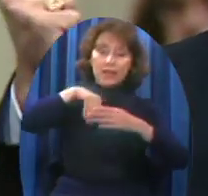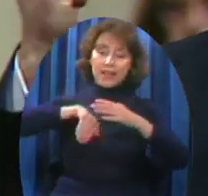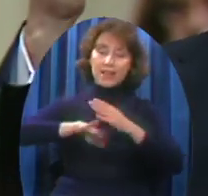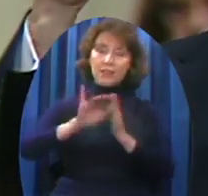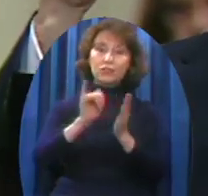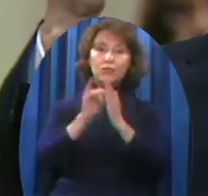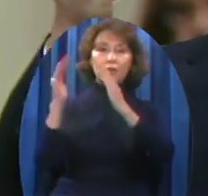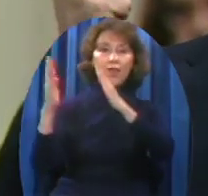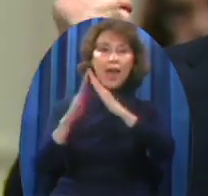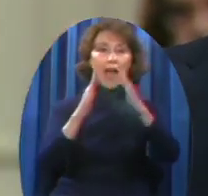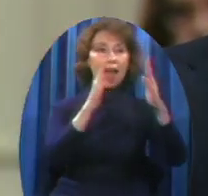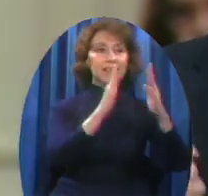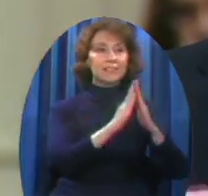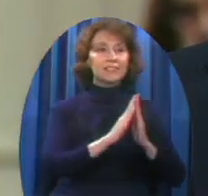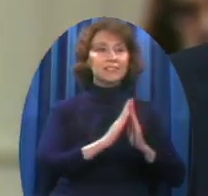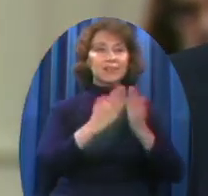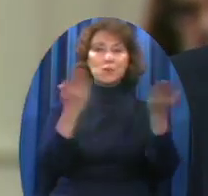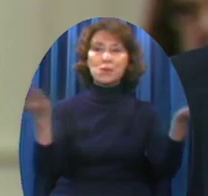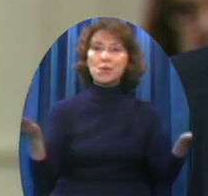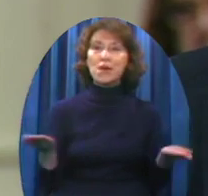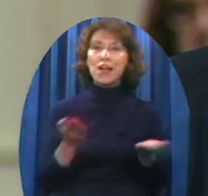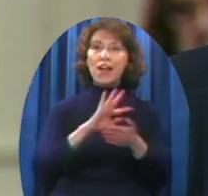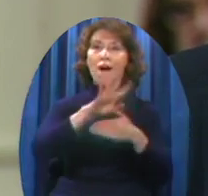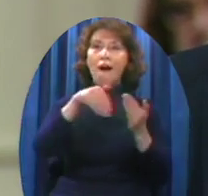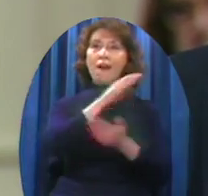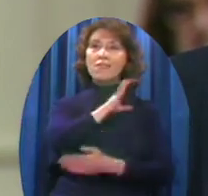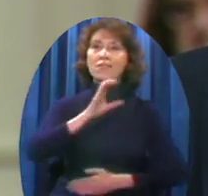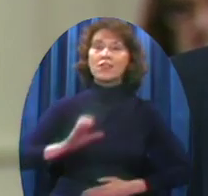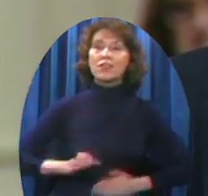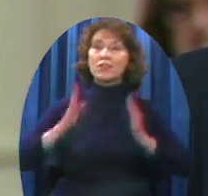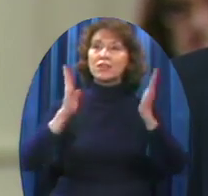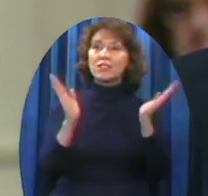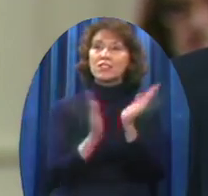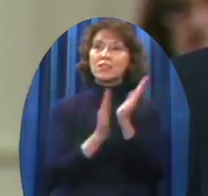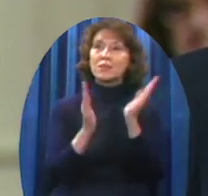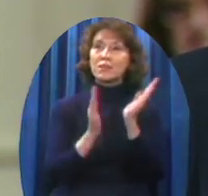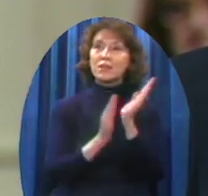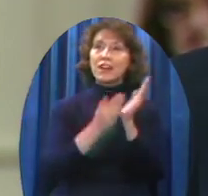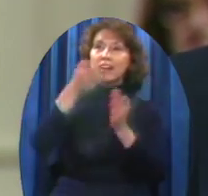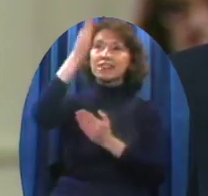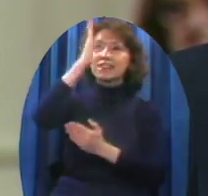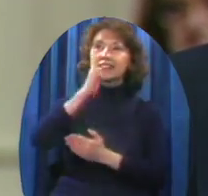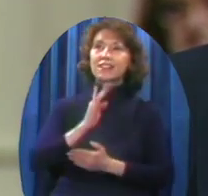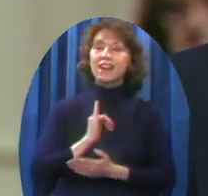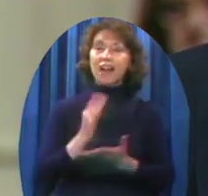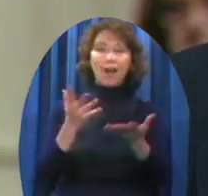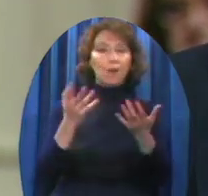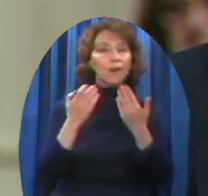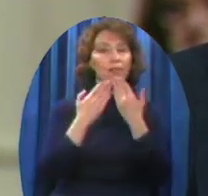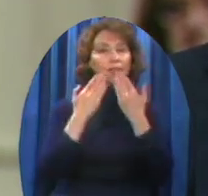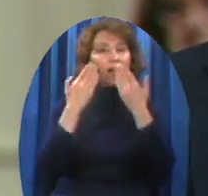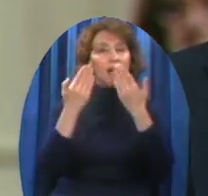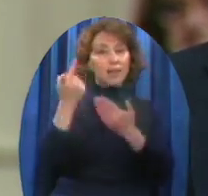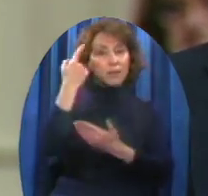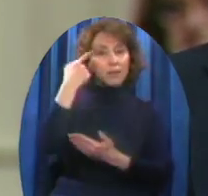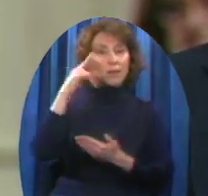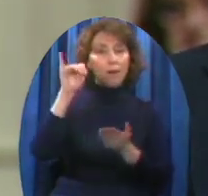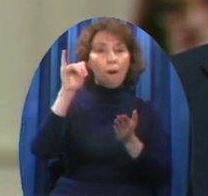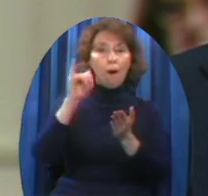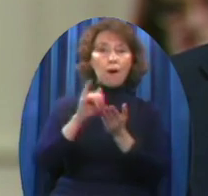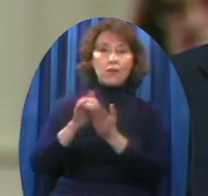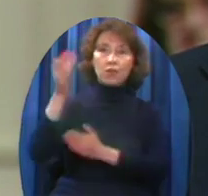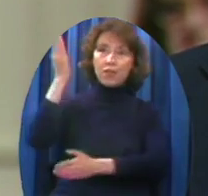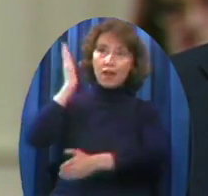the saints all praise Him. I want to thank Him for that